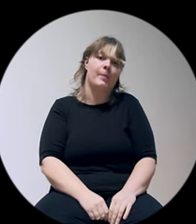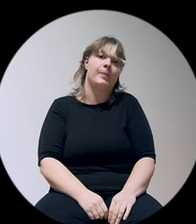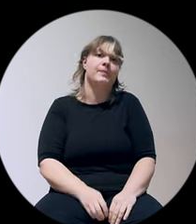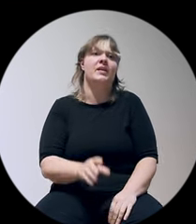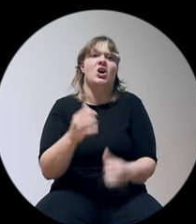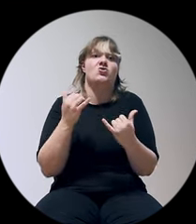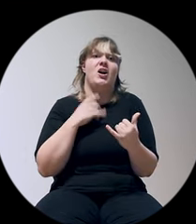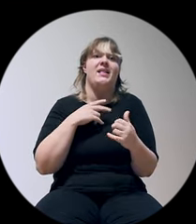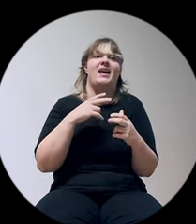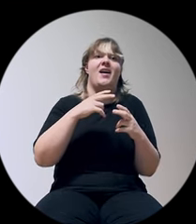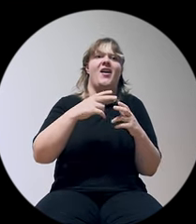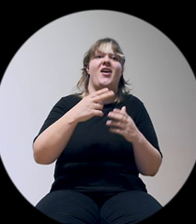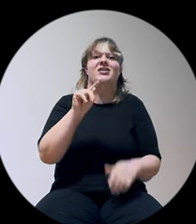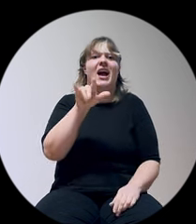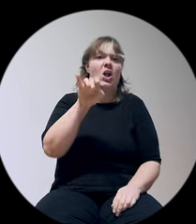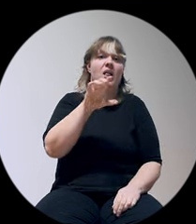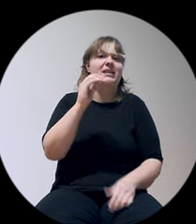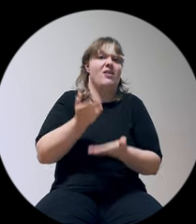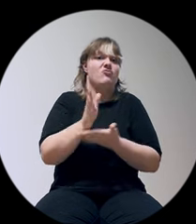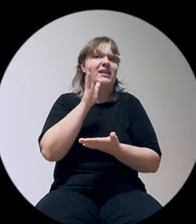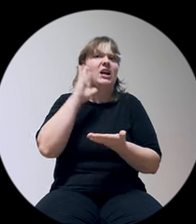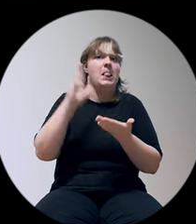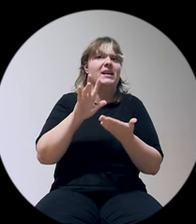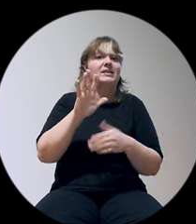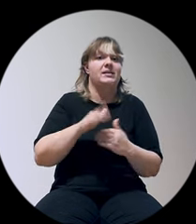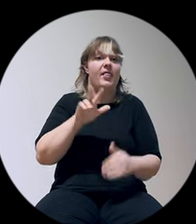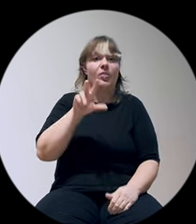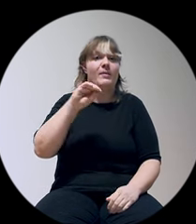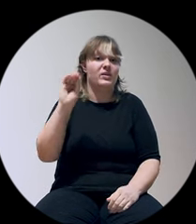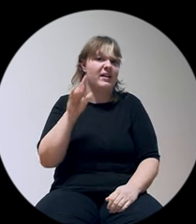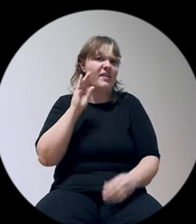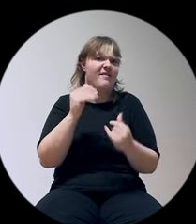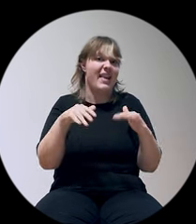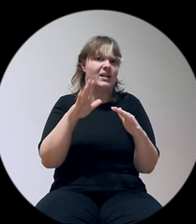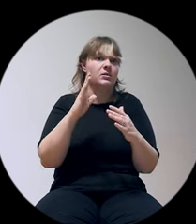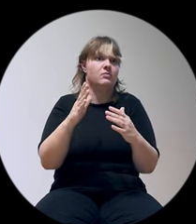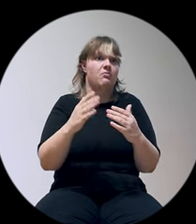Currently, the titles and rights to less than 3% of land within the United States belong to indigenous people.